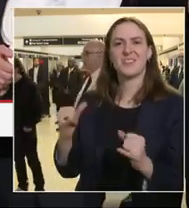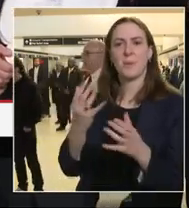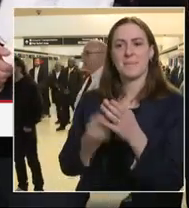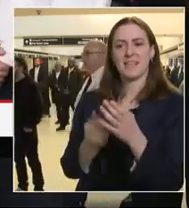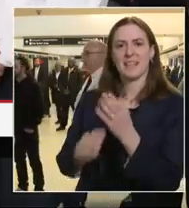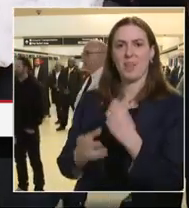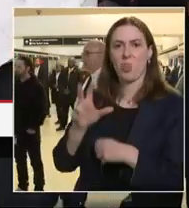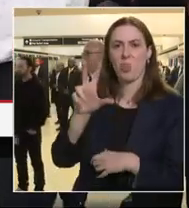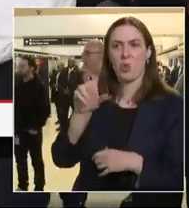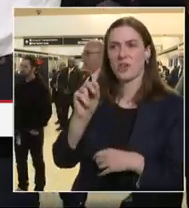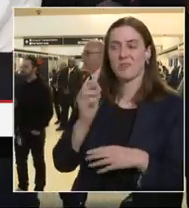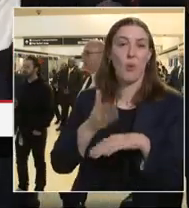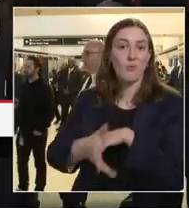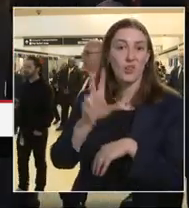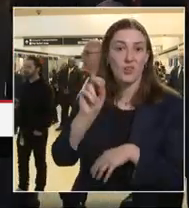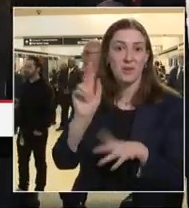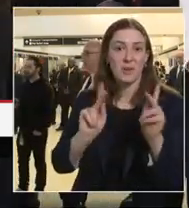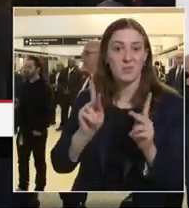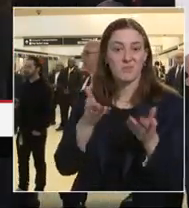Chief?